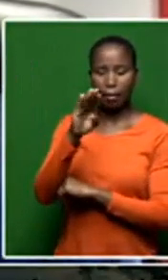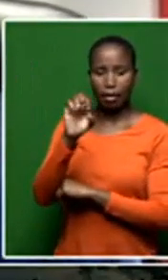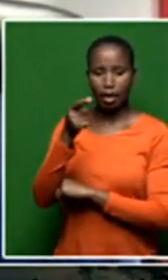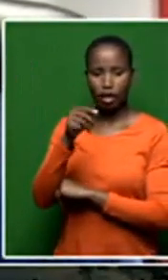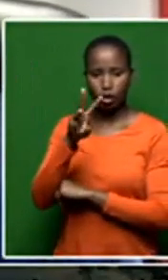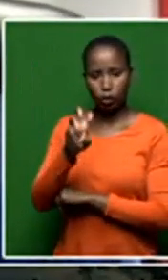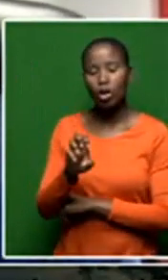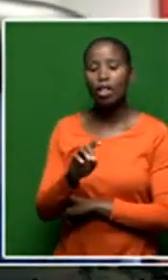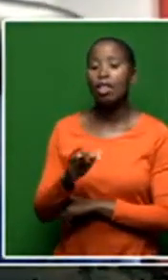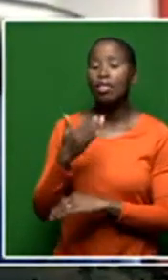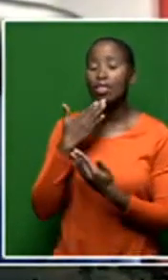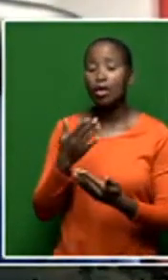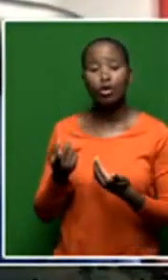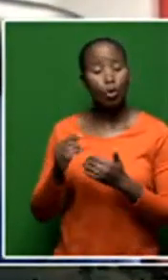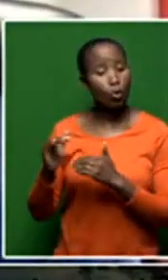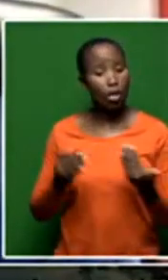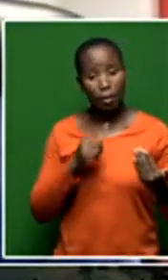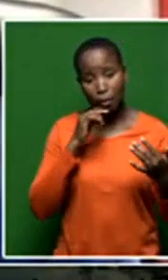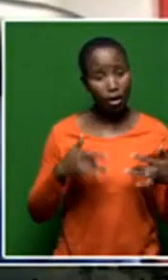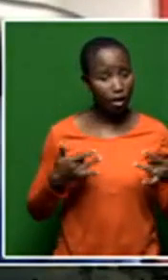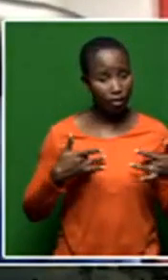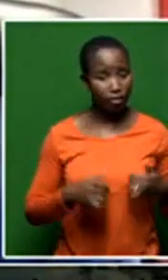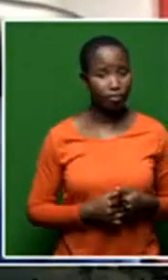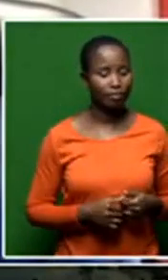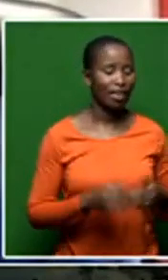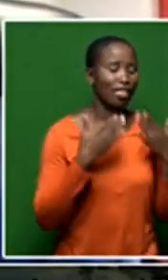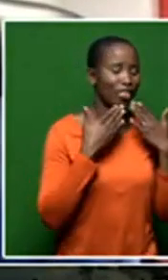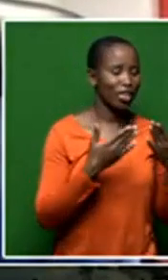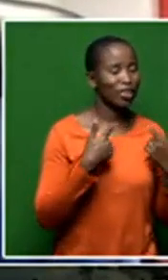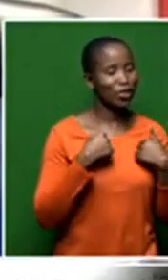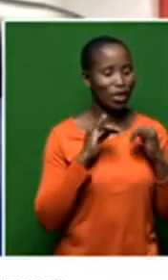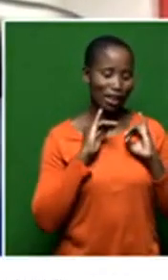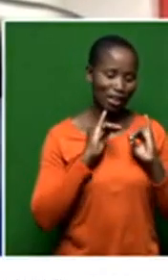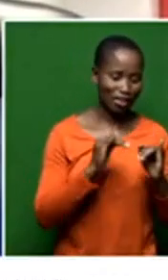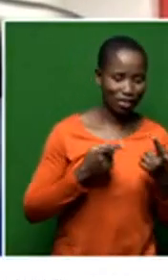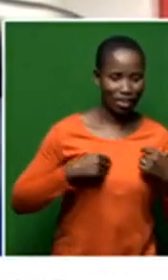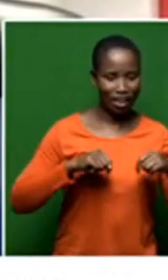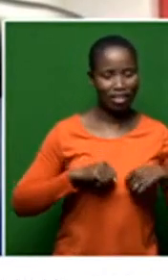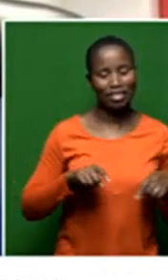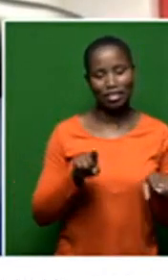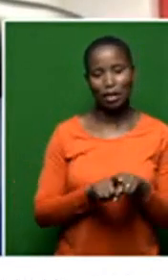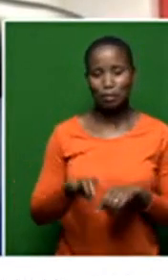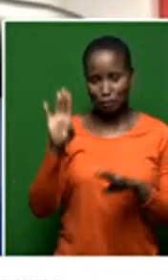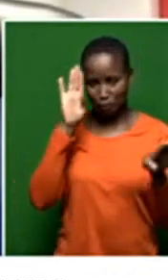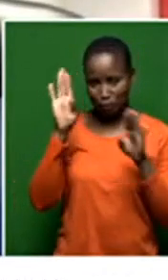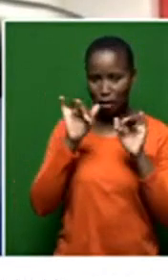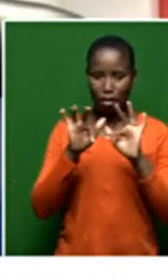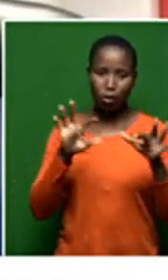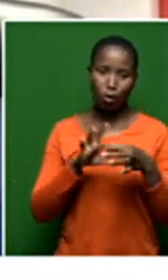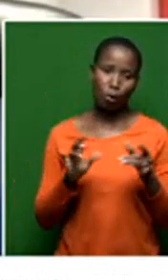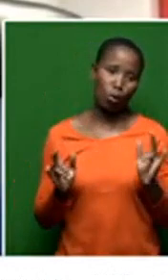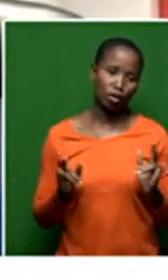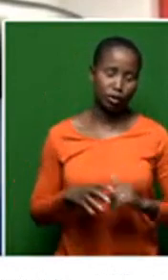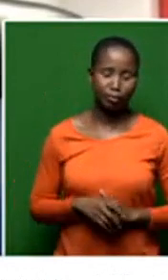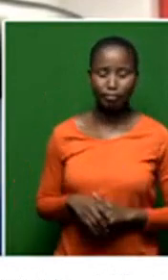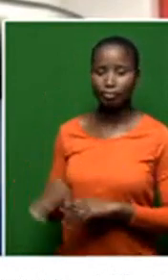Live. Thank you for inviting us, and greetings to the viewers. So, Dr. Mudimueng,